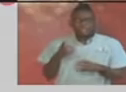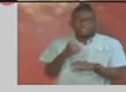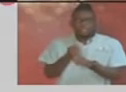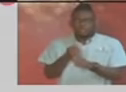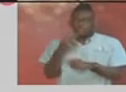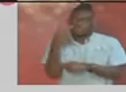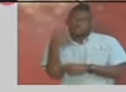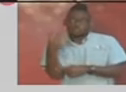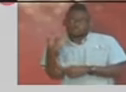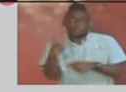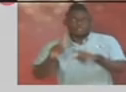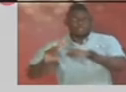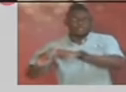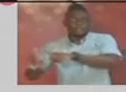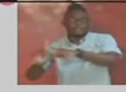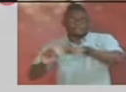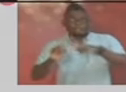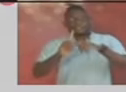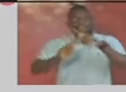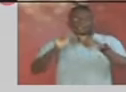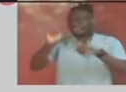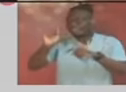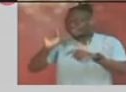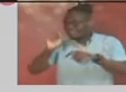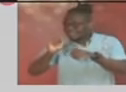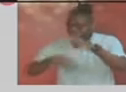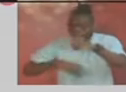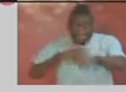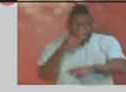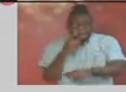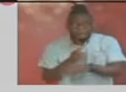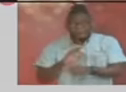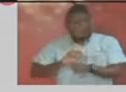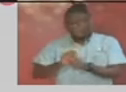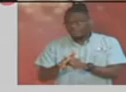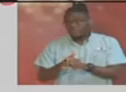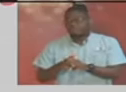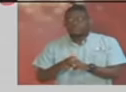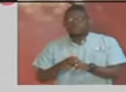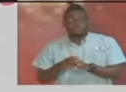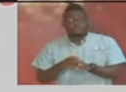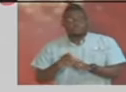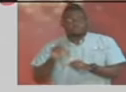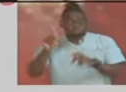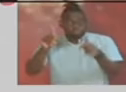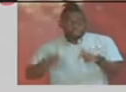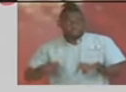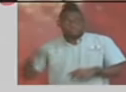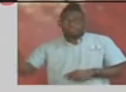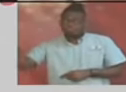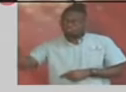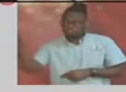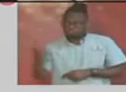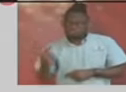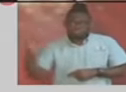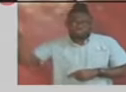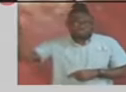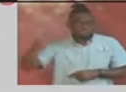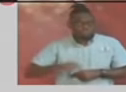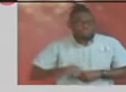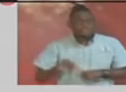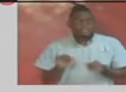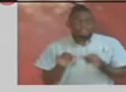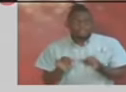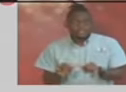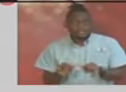out of, which is a UK variant, which we had in a repatriated person. We continue to have cases of repatriated persons being positive,